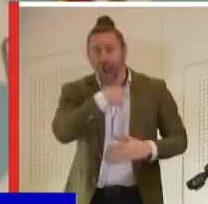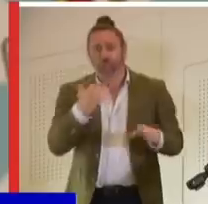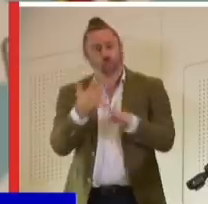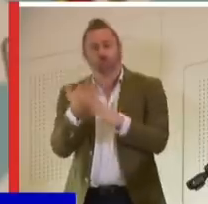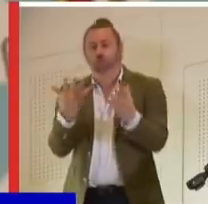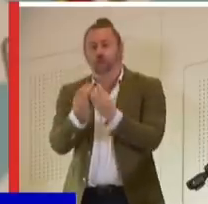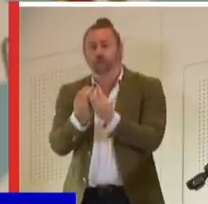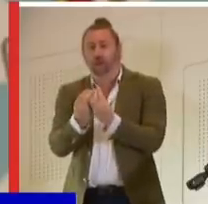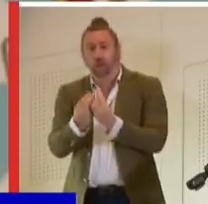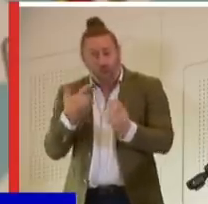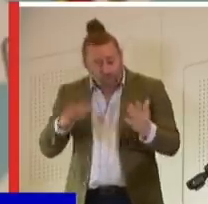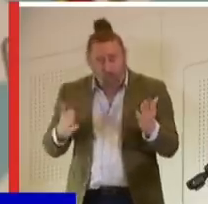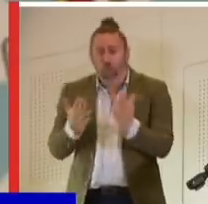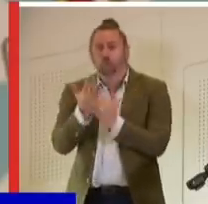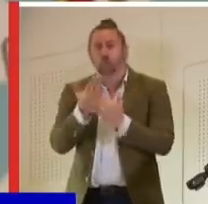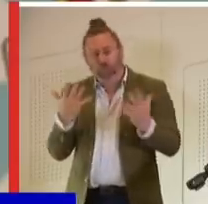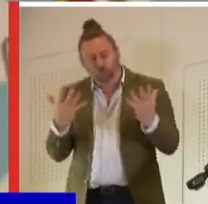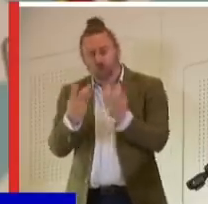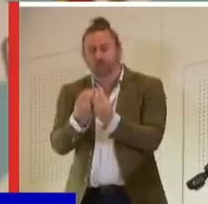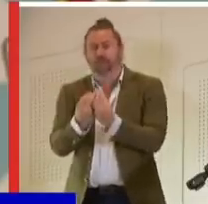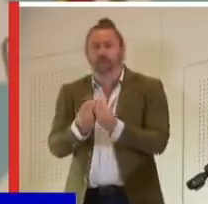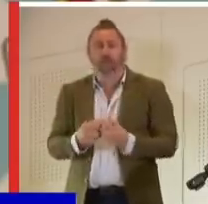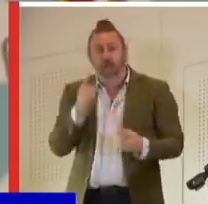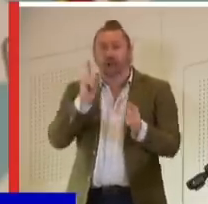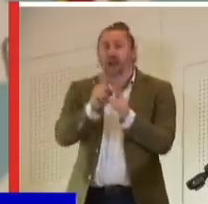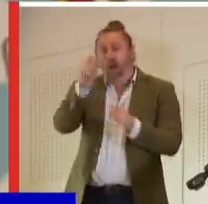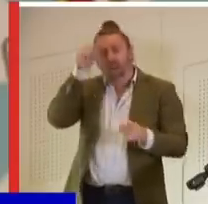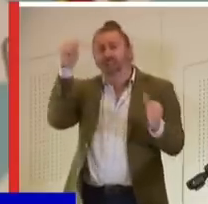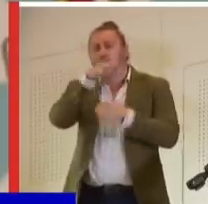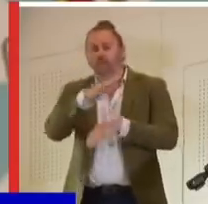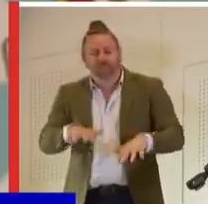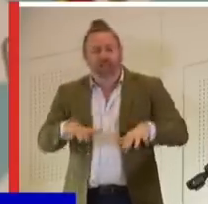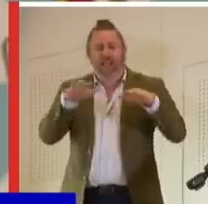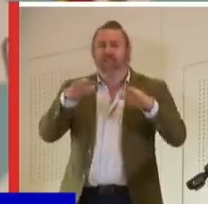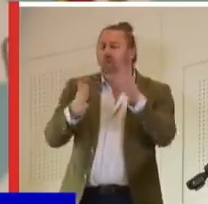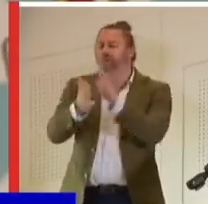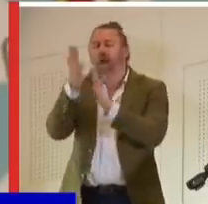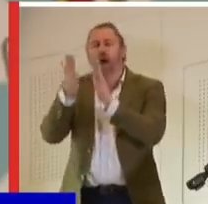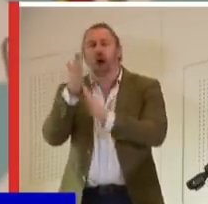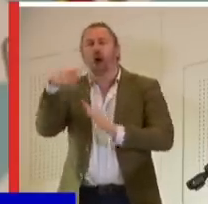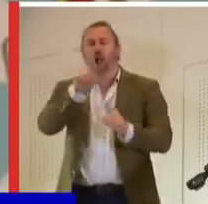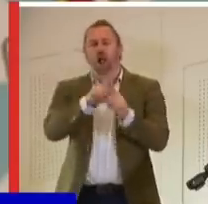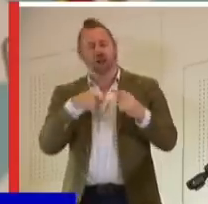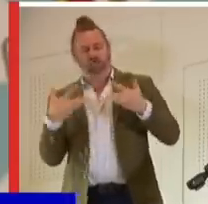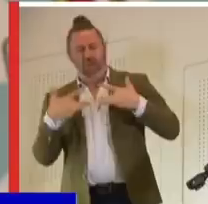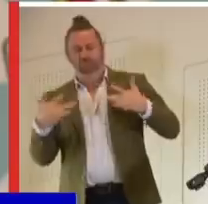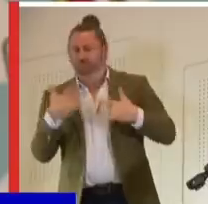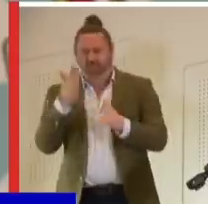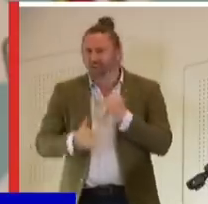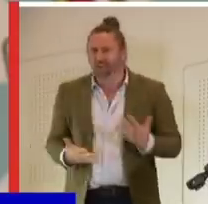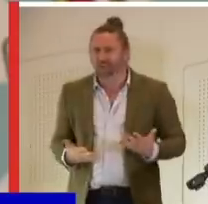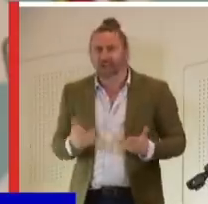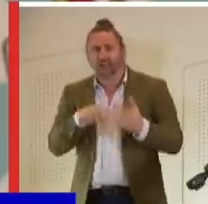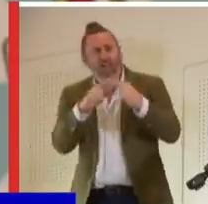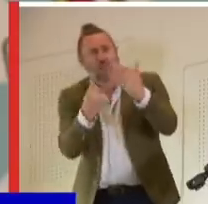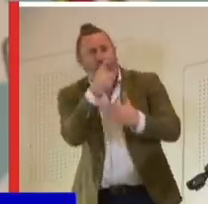storm, think about it in terms of how we deal with natural disasters. We're going to weather this storm. We can be so prepared for this